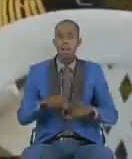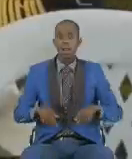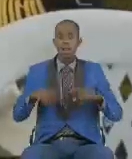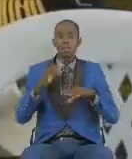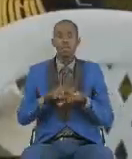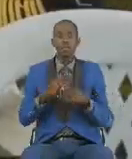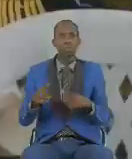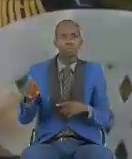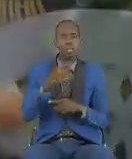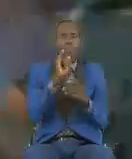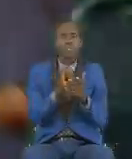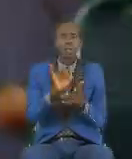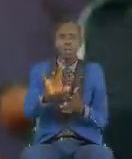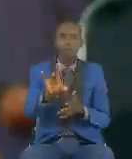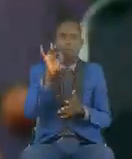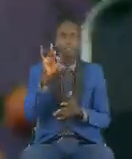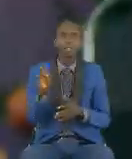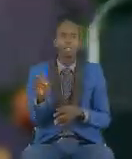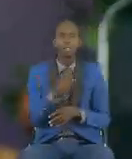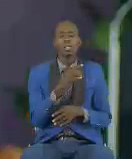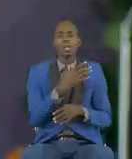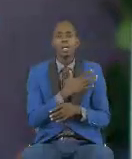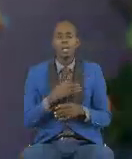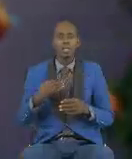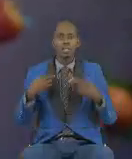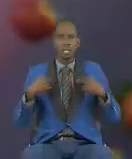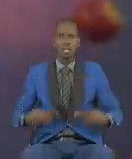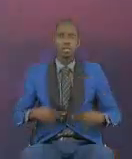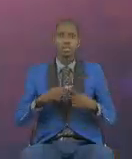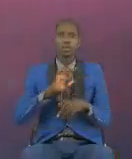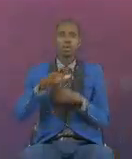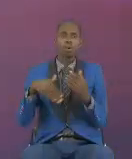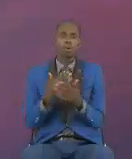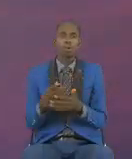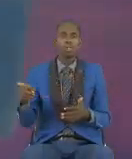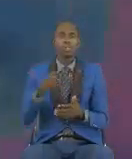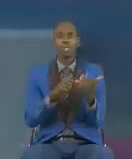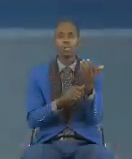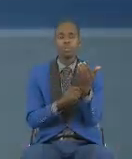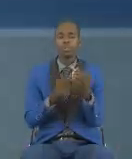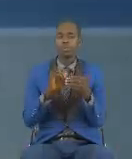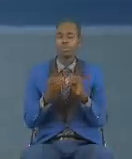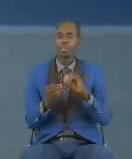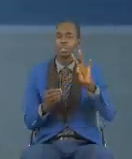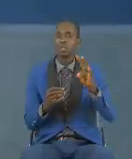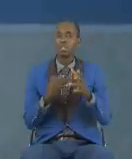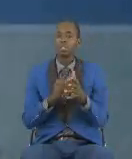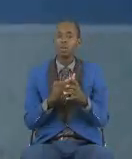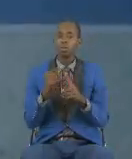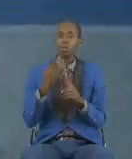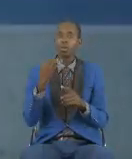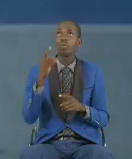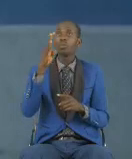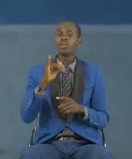them, and health to all their flesh. Number seven, it is light. When the way is